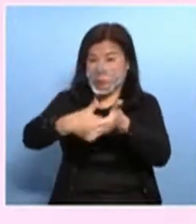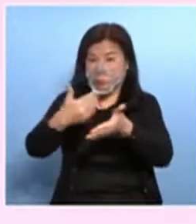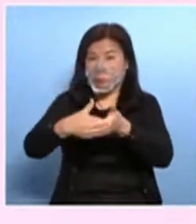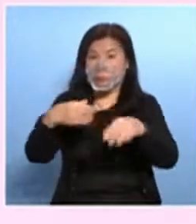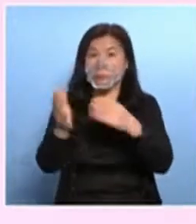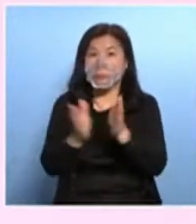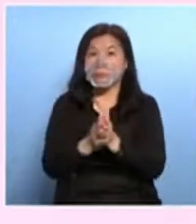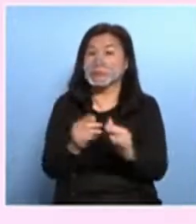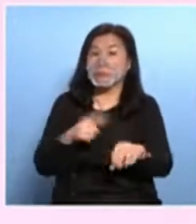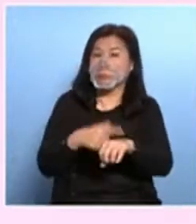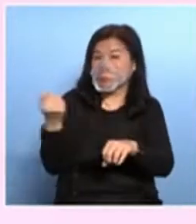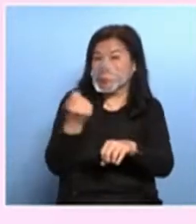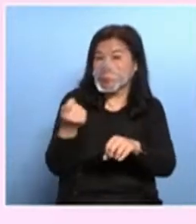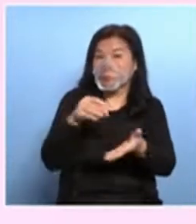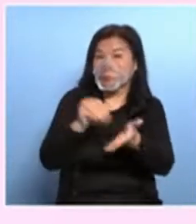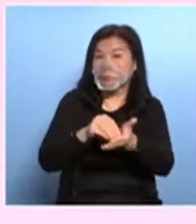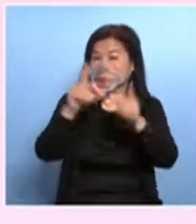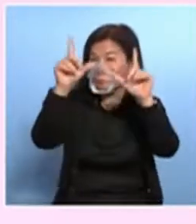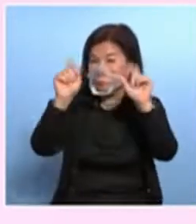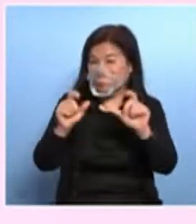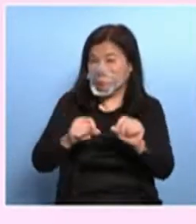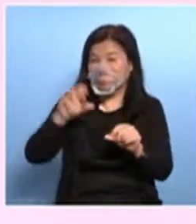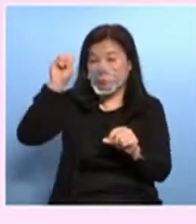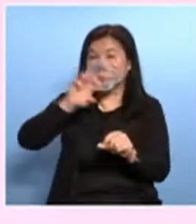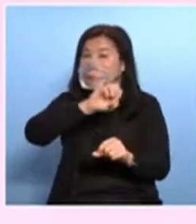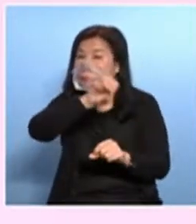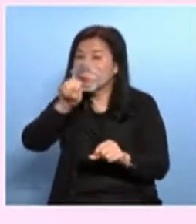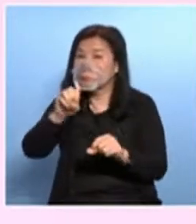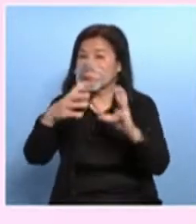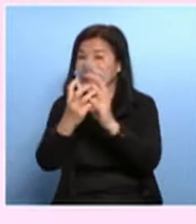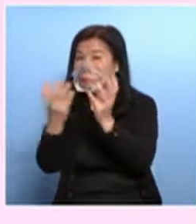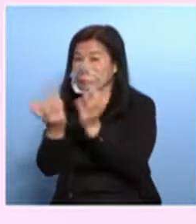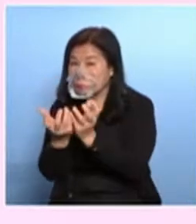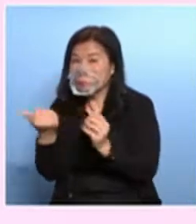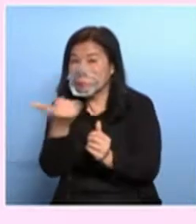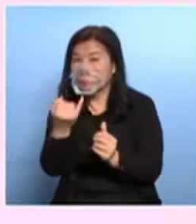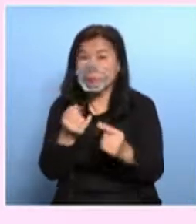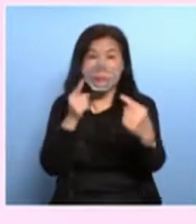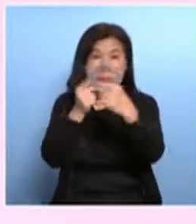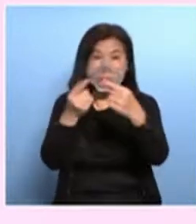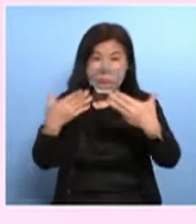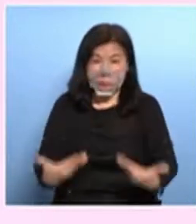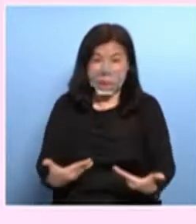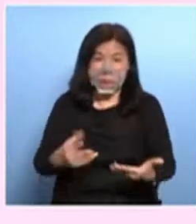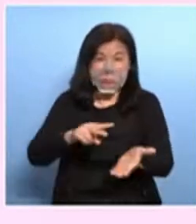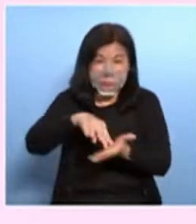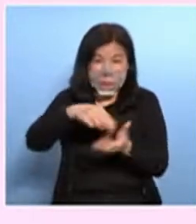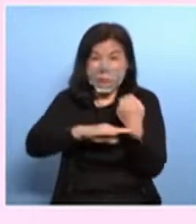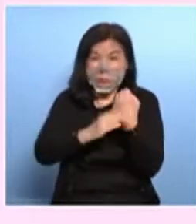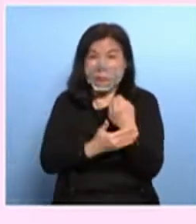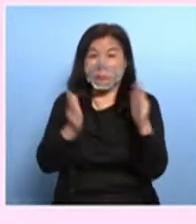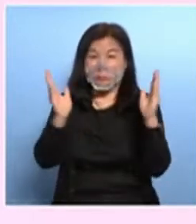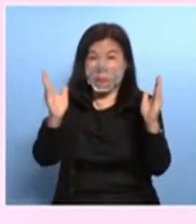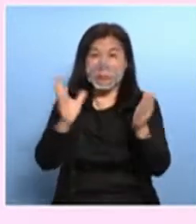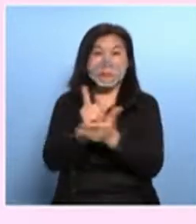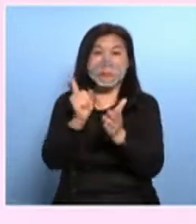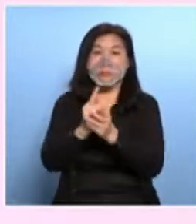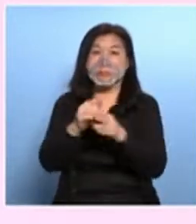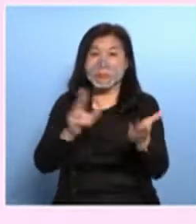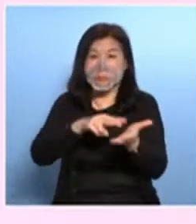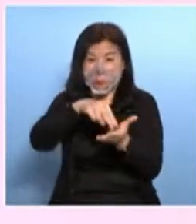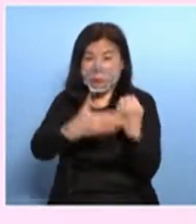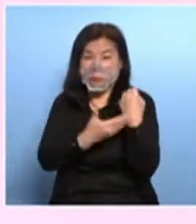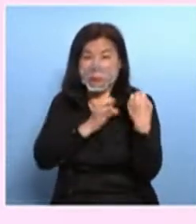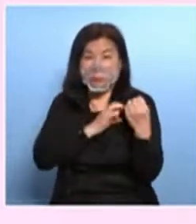We will consult the sector on the detailed proposal as soon as possible and aim to submit legislative amendments to the Legislature within the current